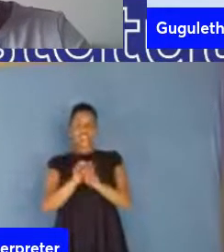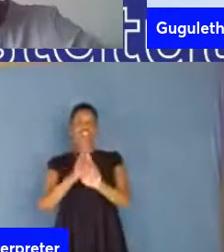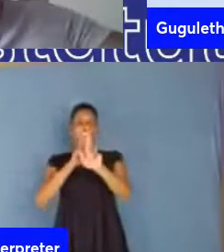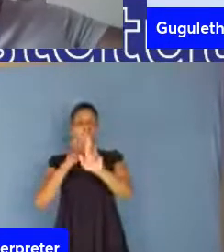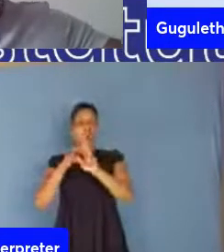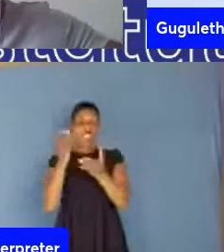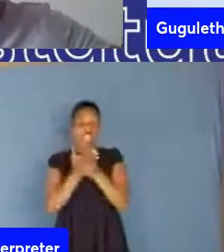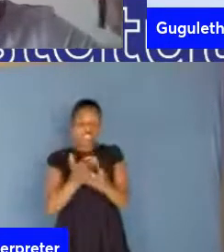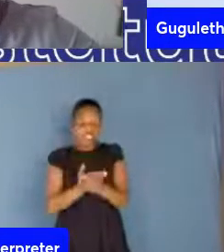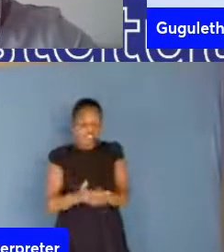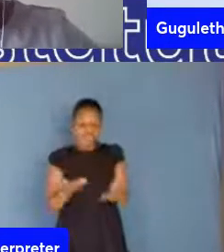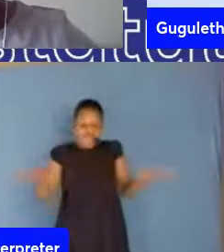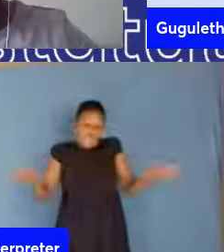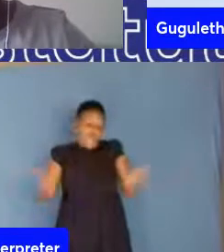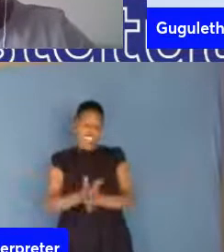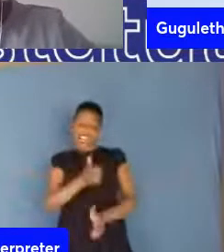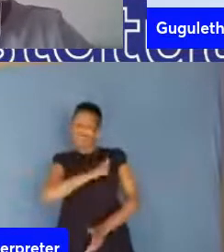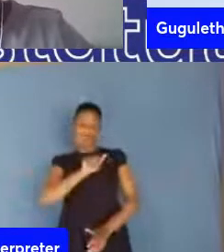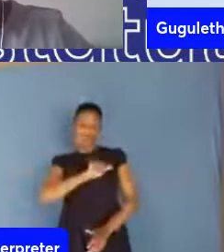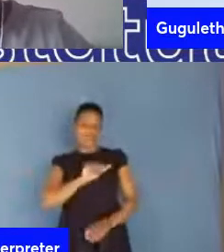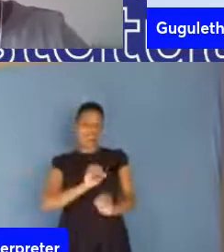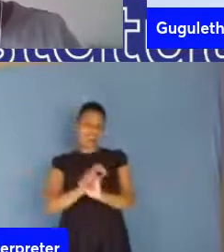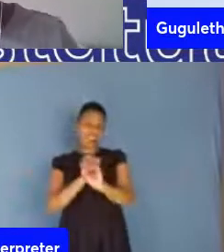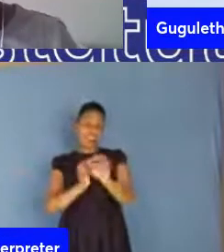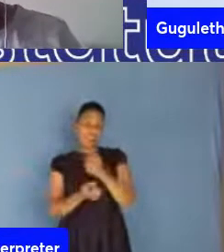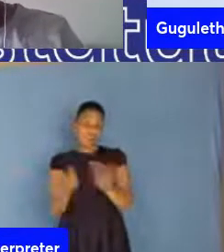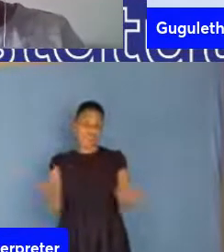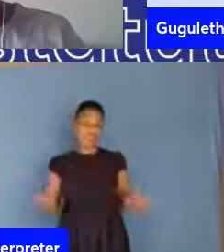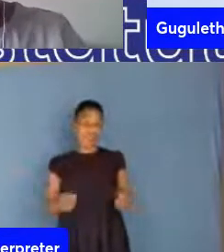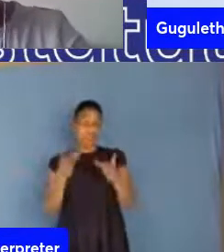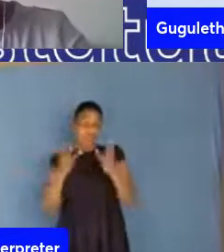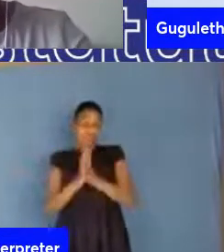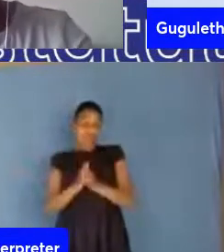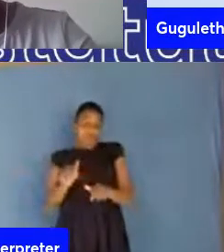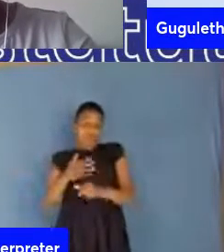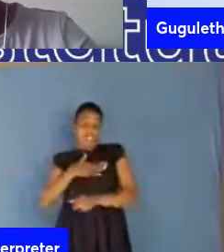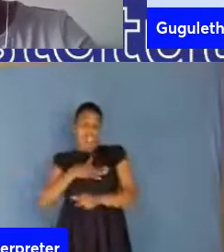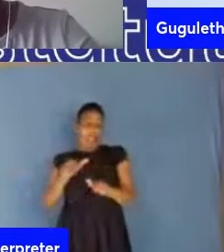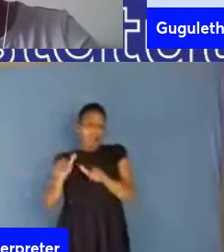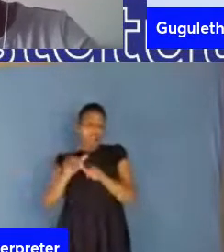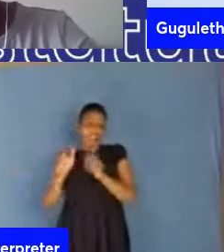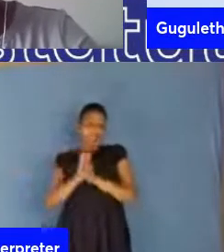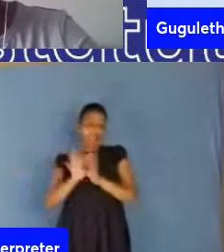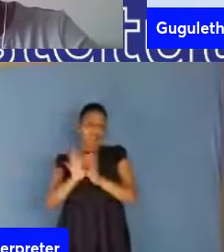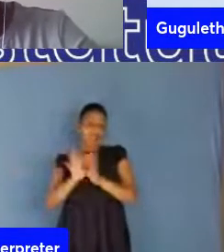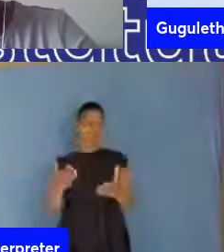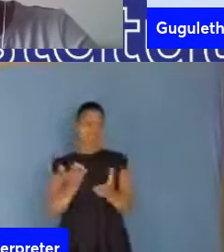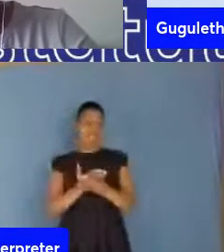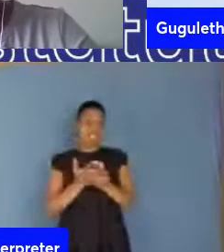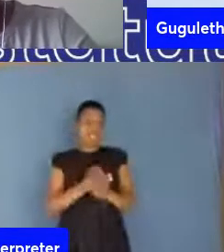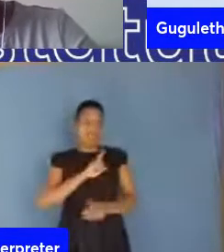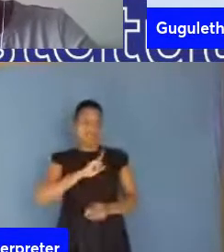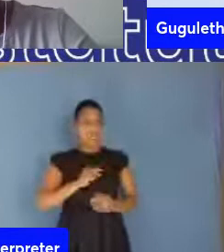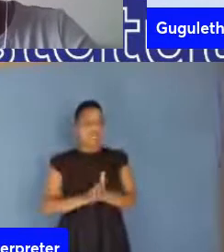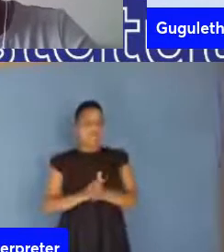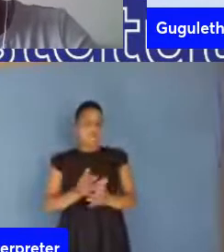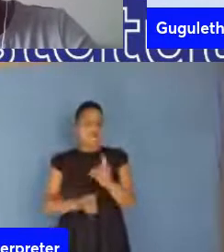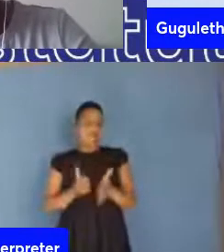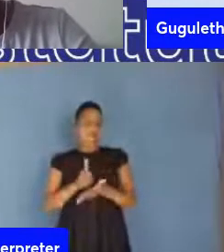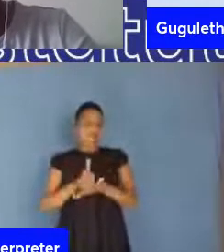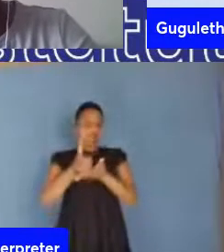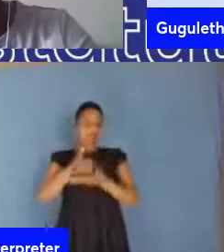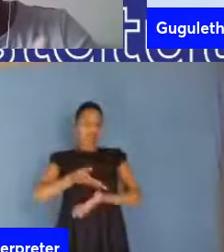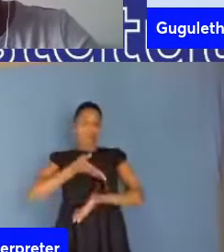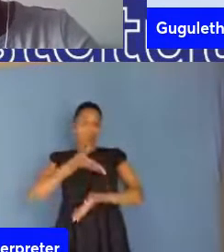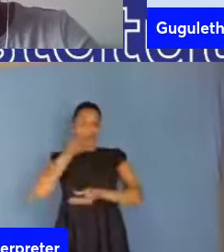be asking and calling the other constable and Manban. But I am hoping that someday we will have